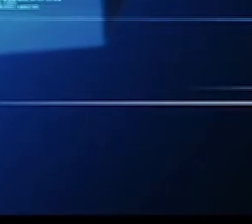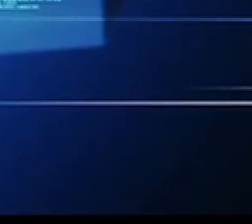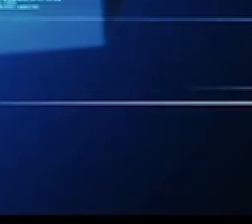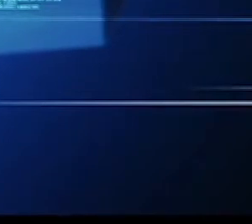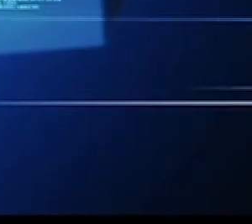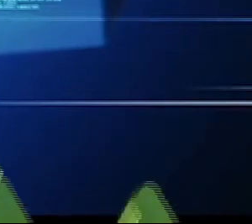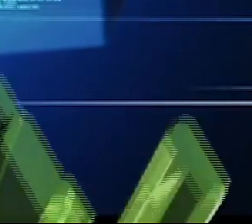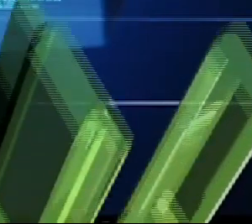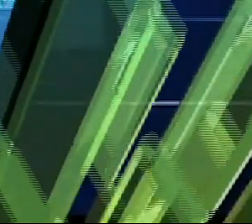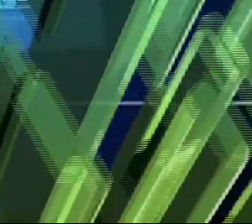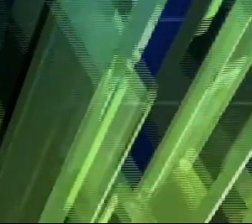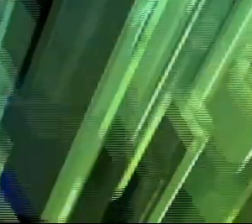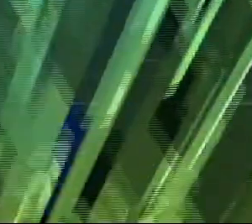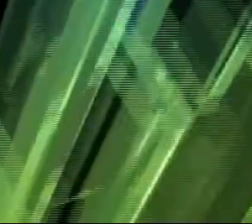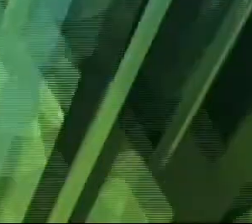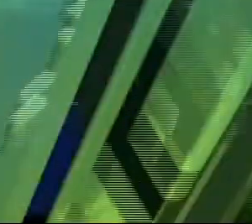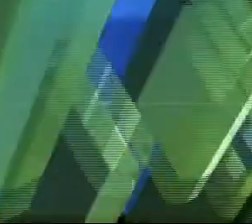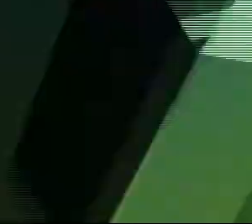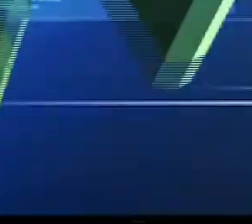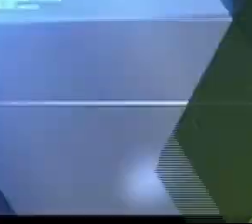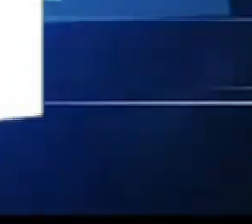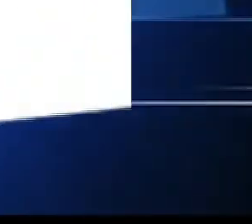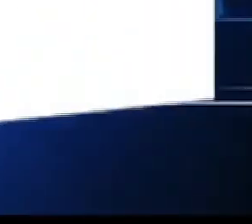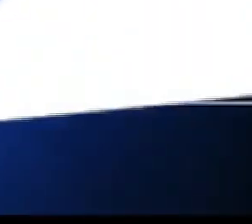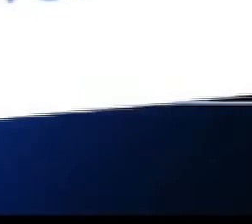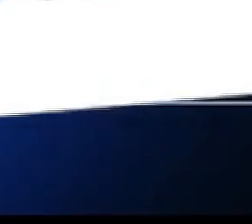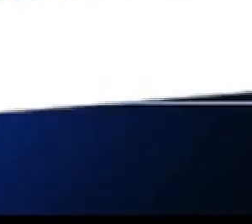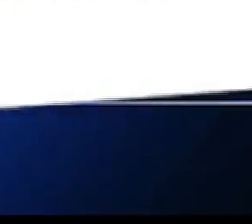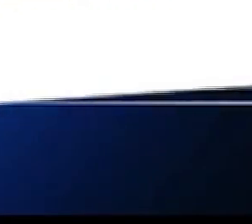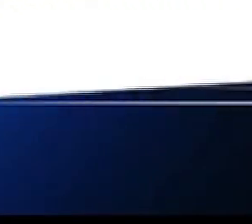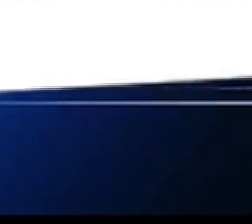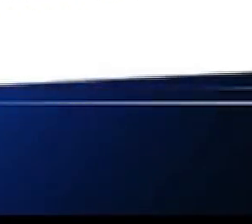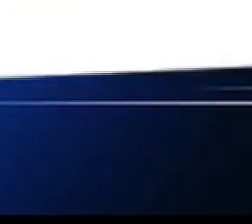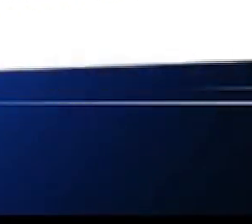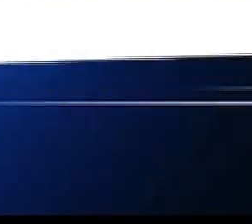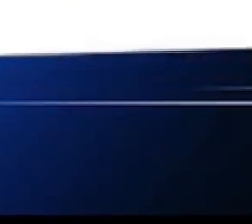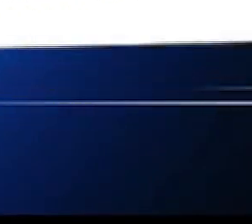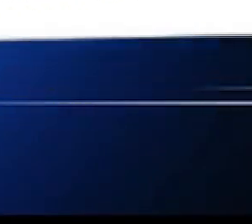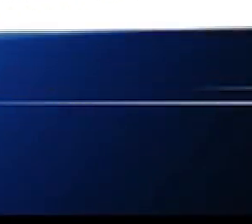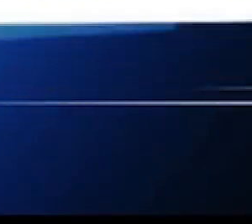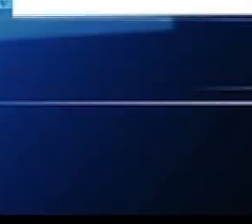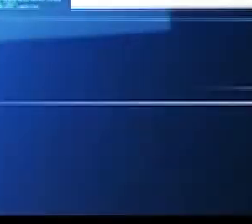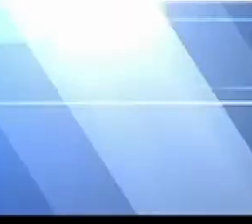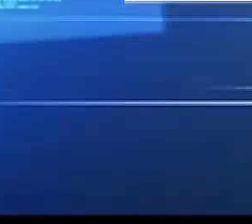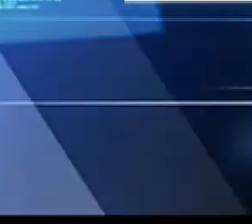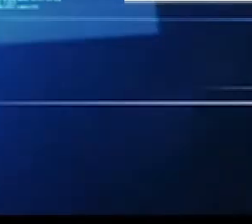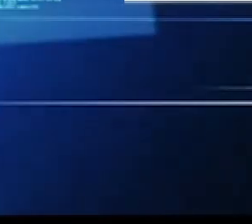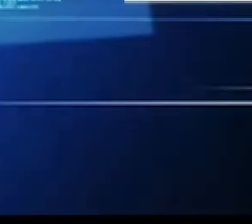This is ZNS Total Sports, brought to you by 4th Terrace Diagnostic Center.